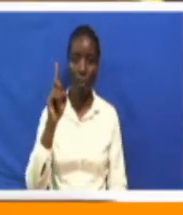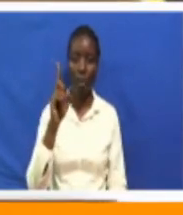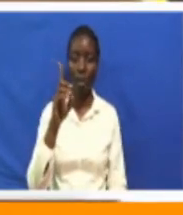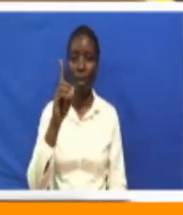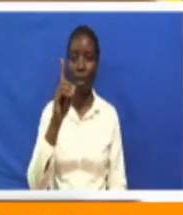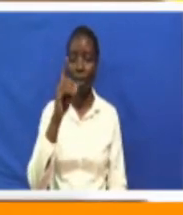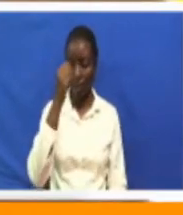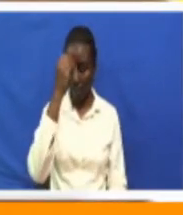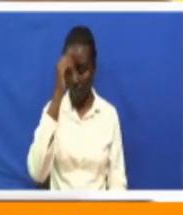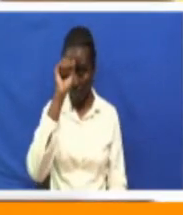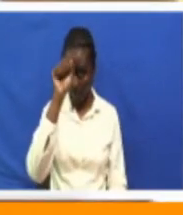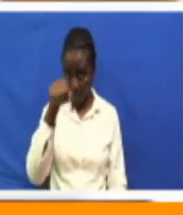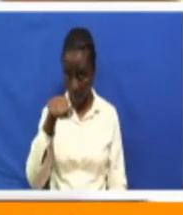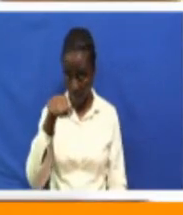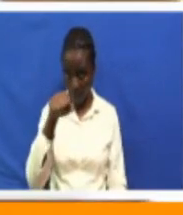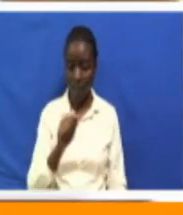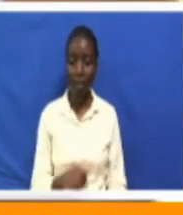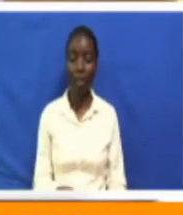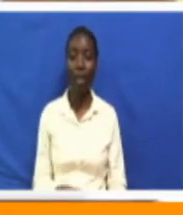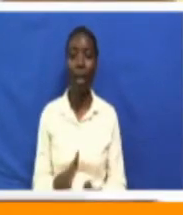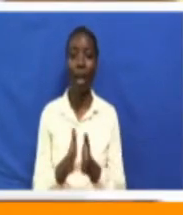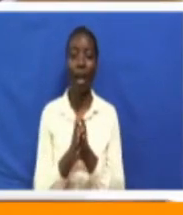come on